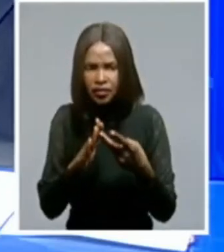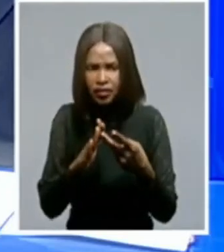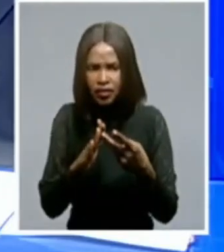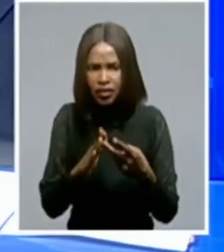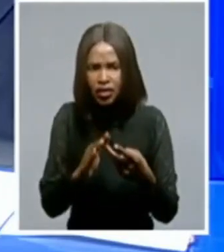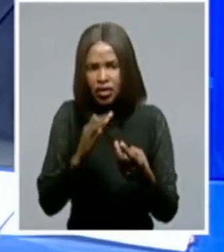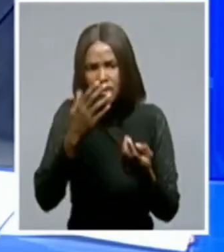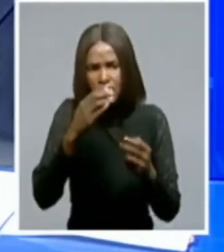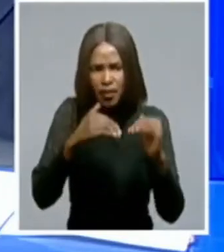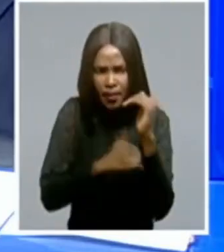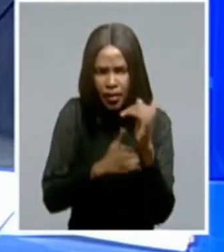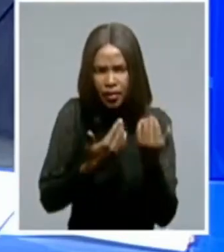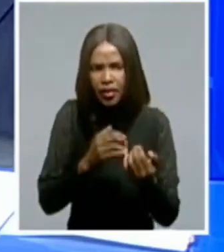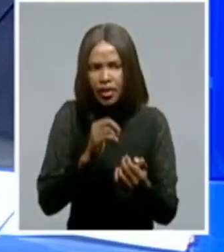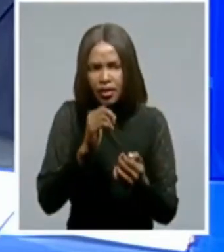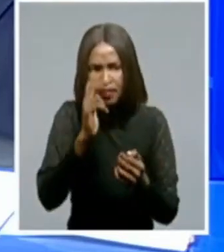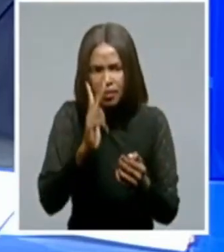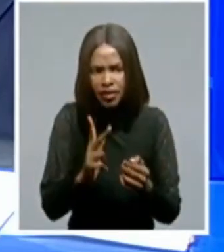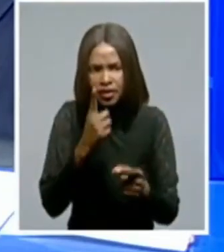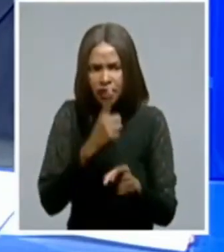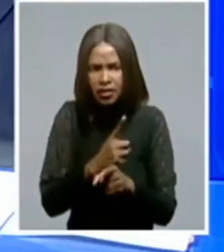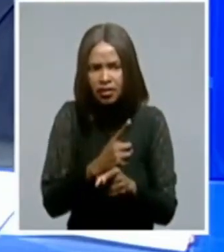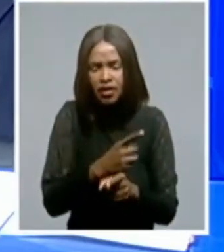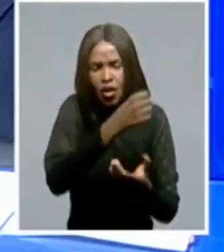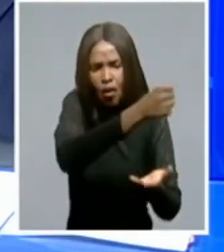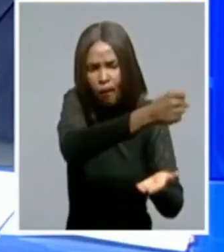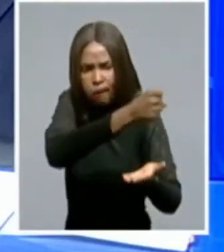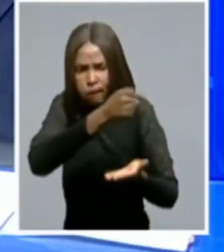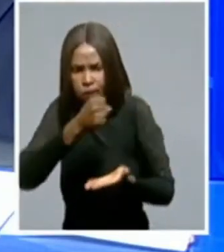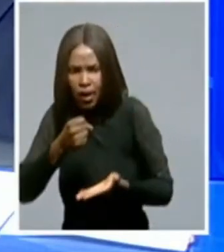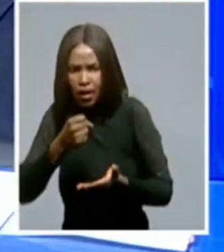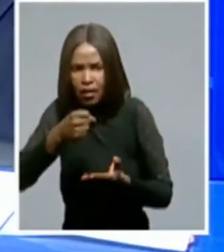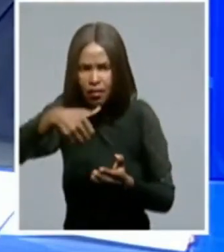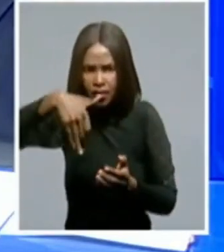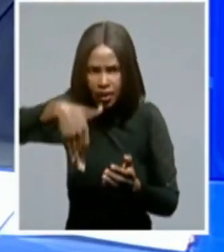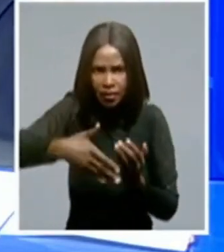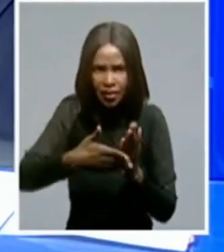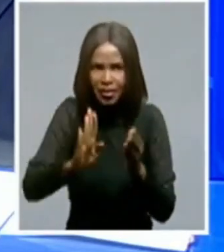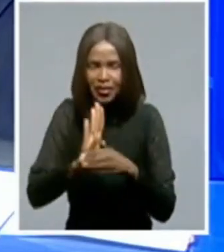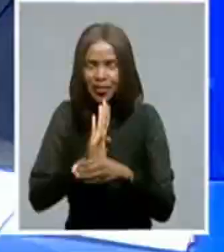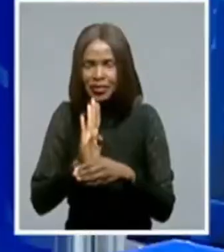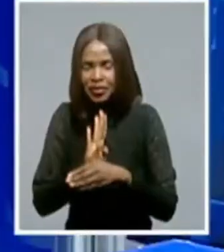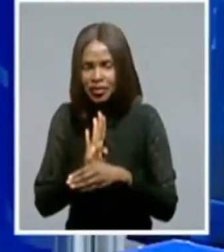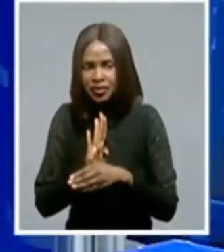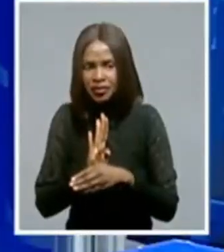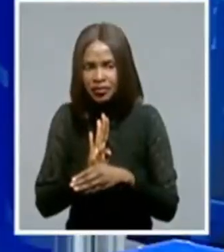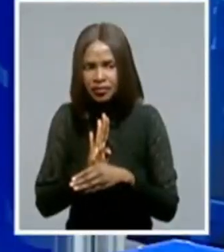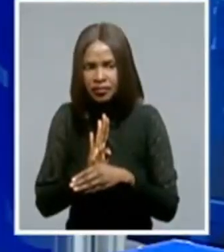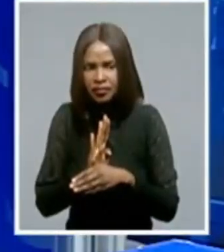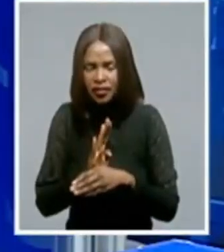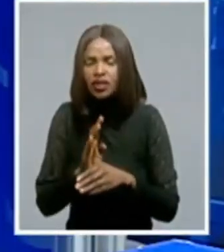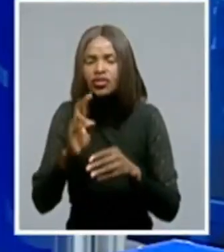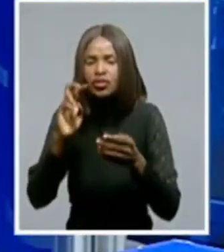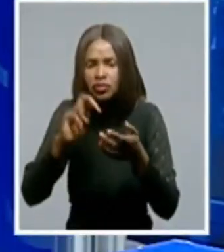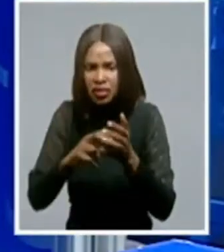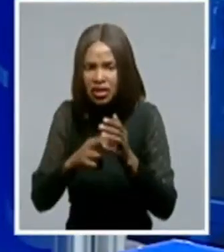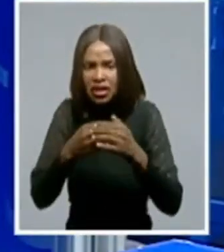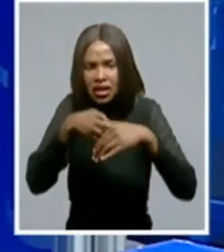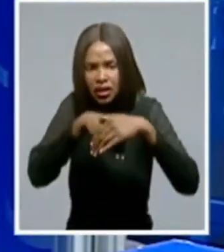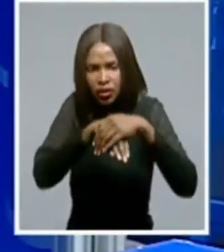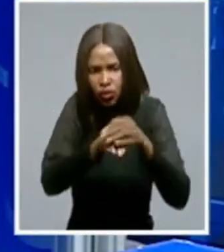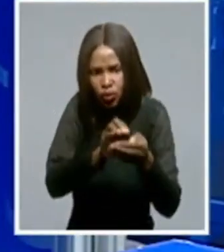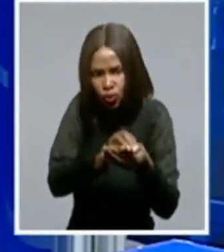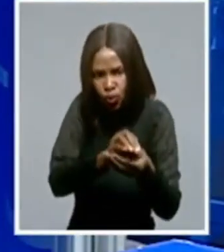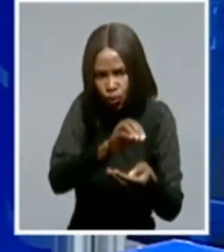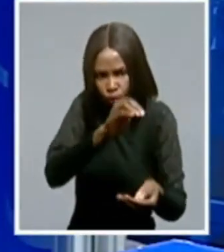or a person or a government brings their capital into your country and sets up a business, which to a certain extent they can also run.